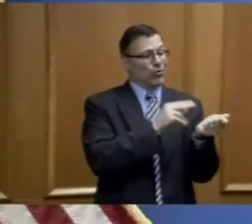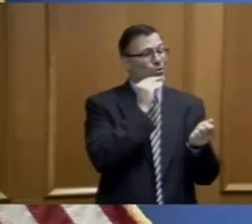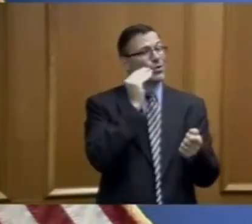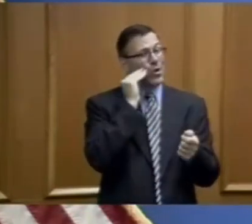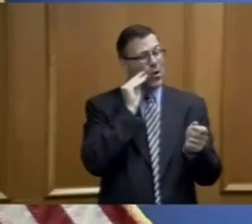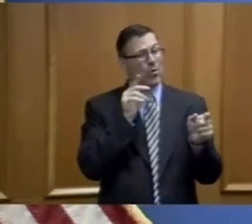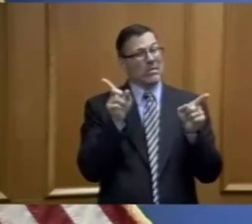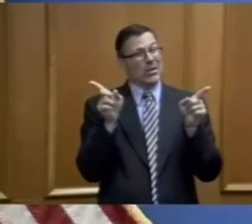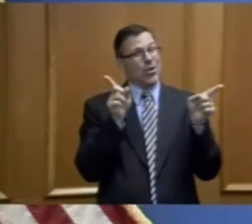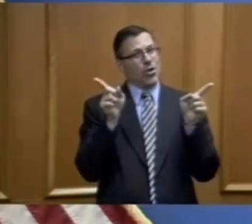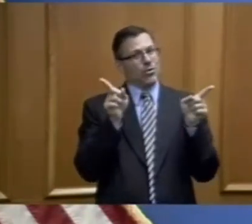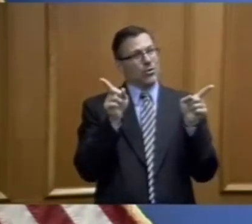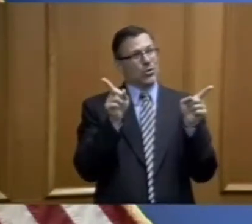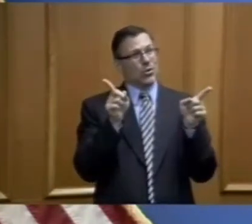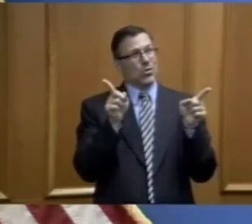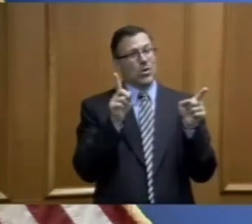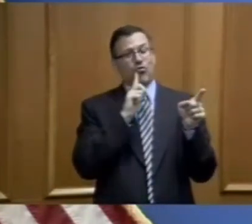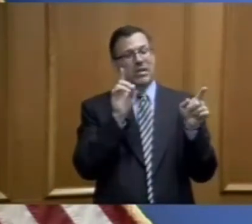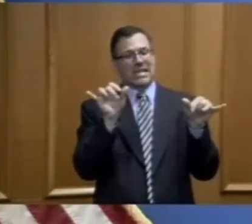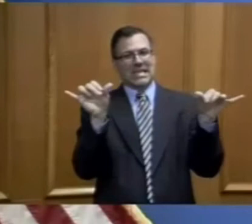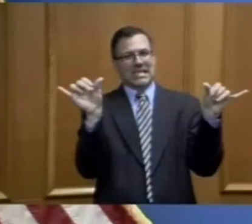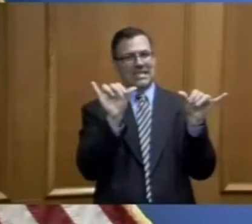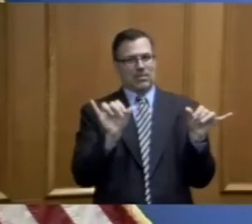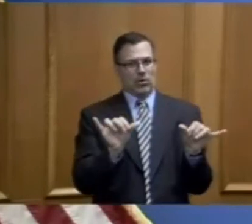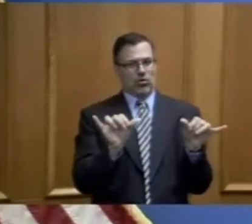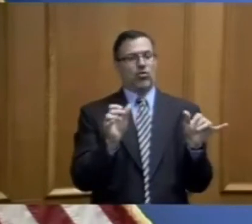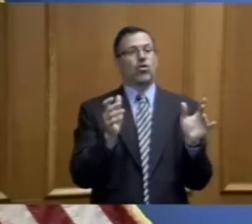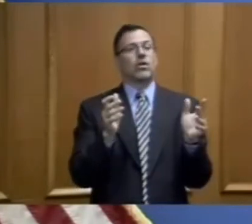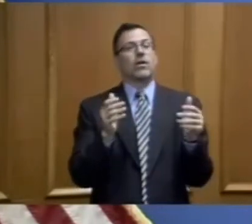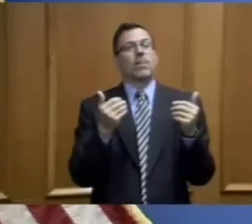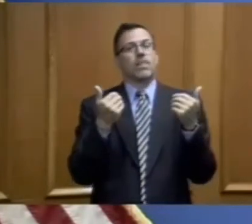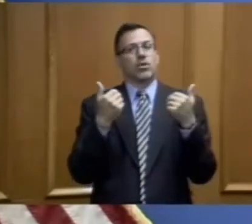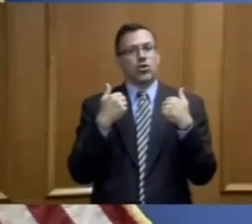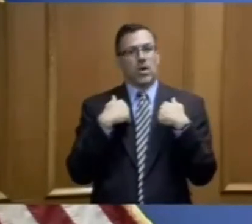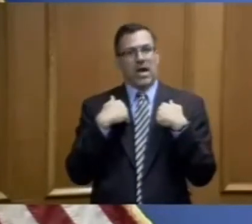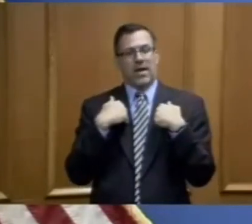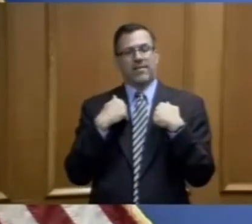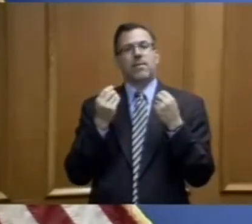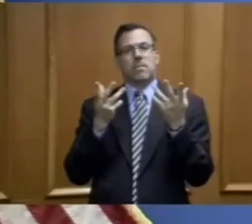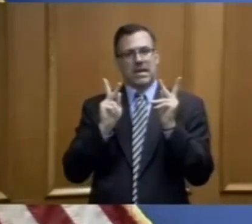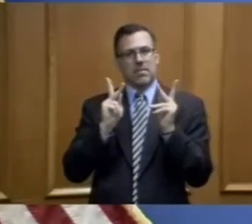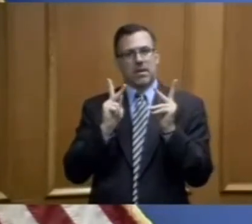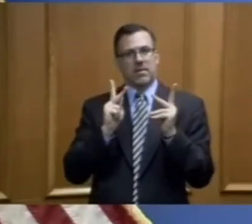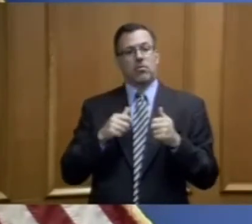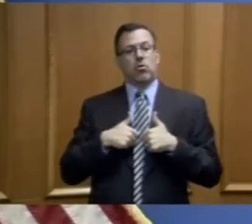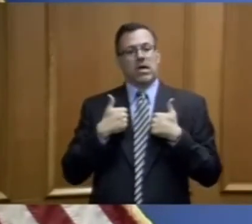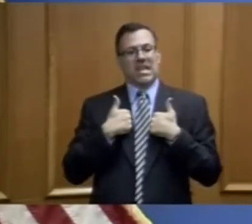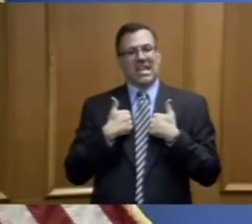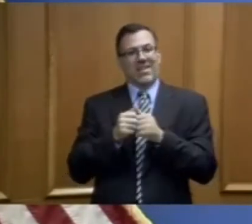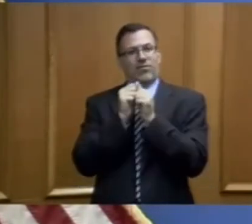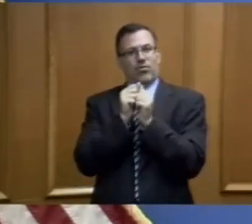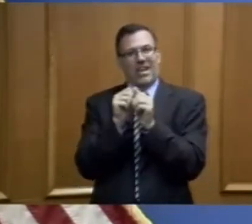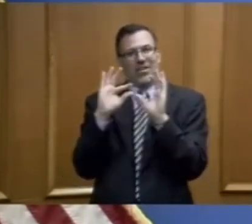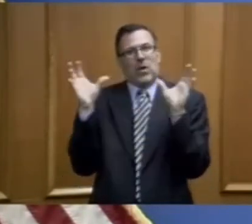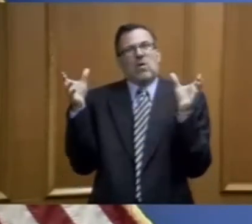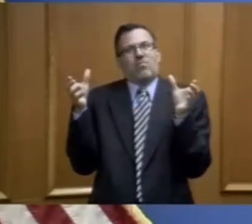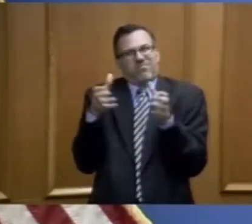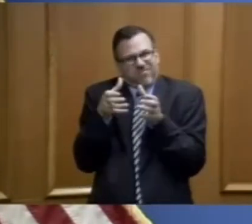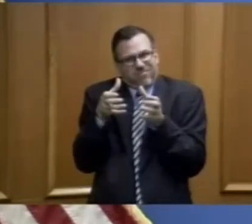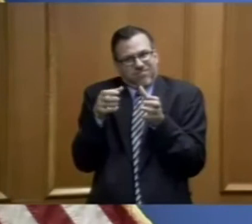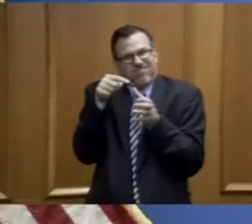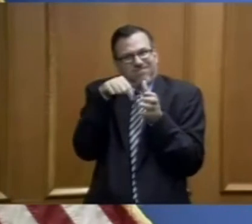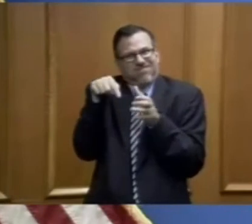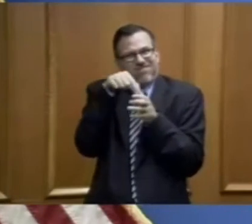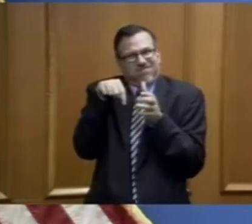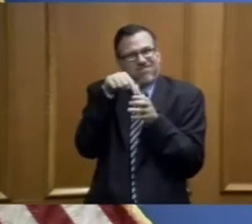somewhat similar situations where you have a vulnerable population living together in a congregate setting, and the ramifications